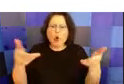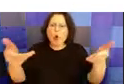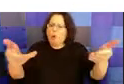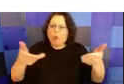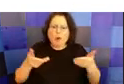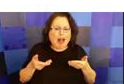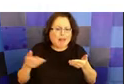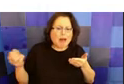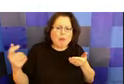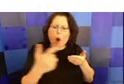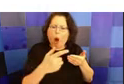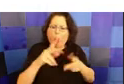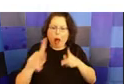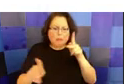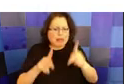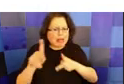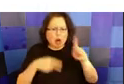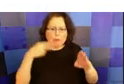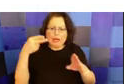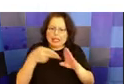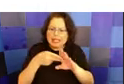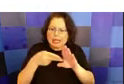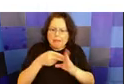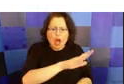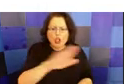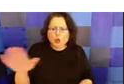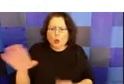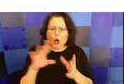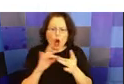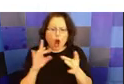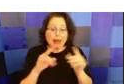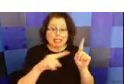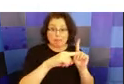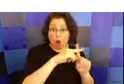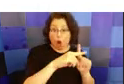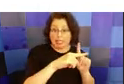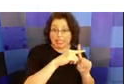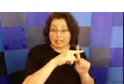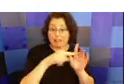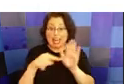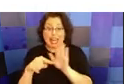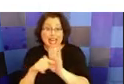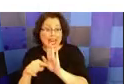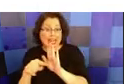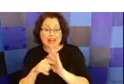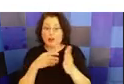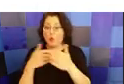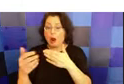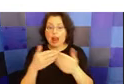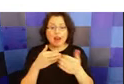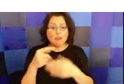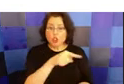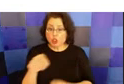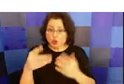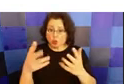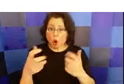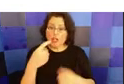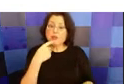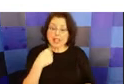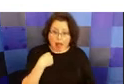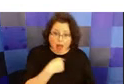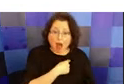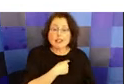all participation and comments, positive, negative, whatever you want to say to help us improve the design